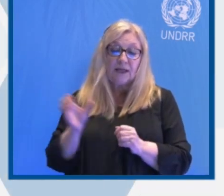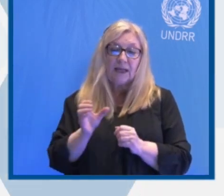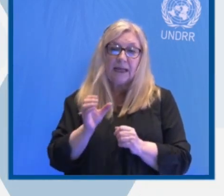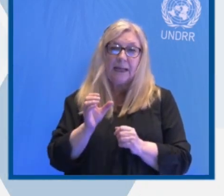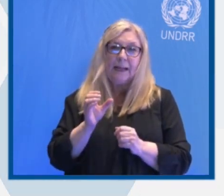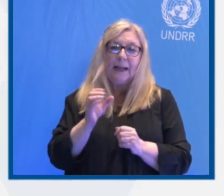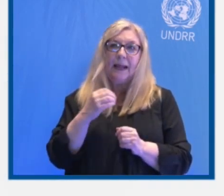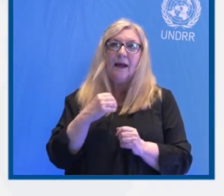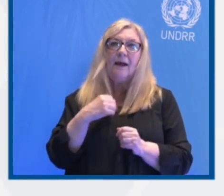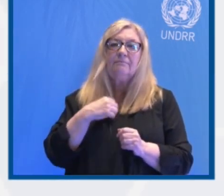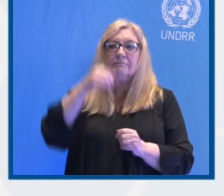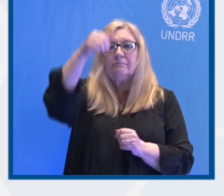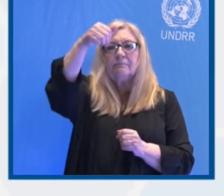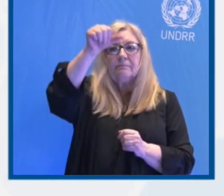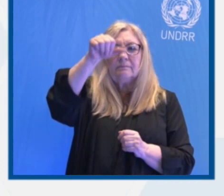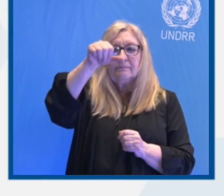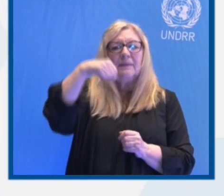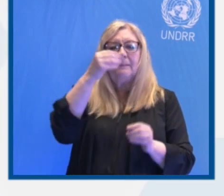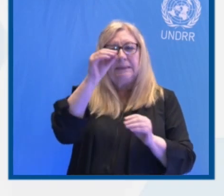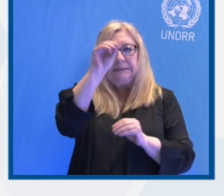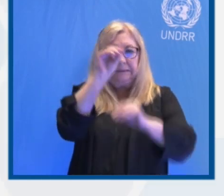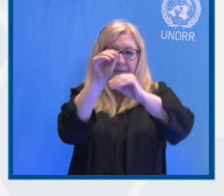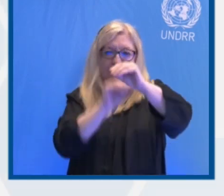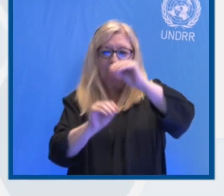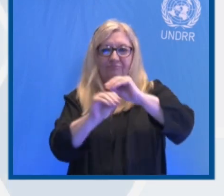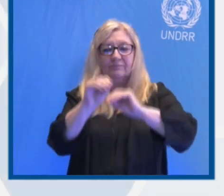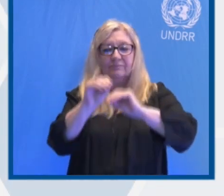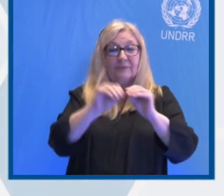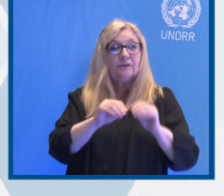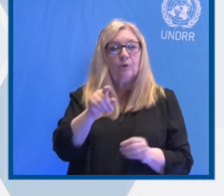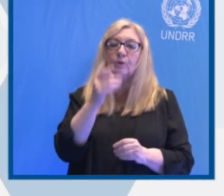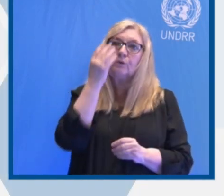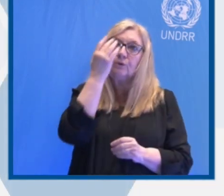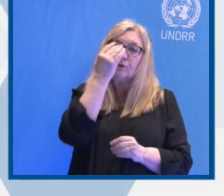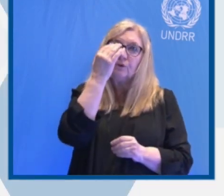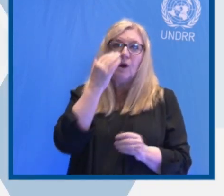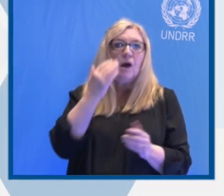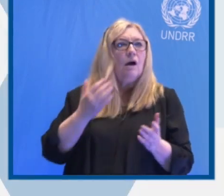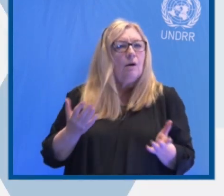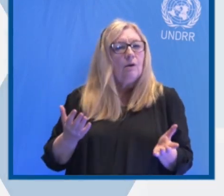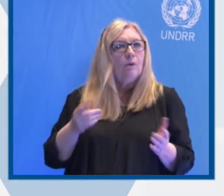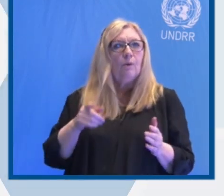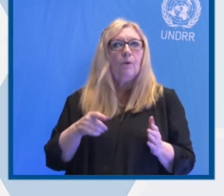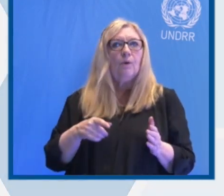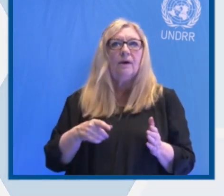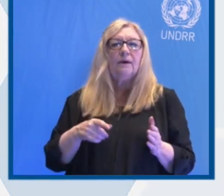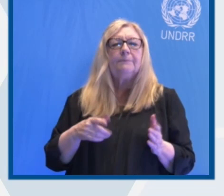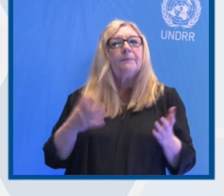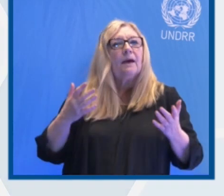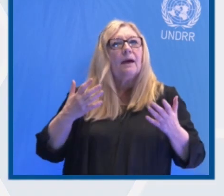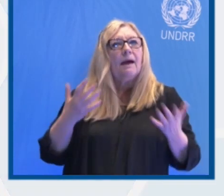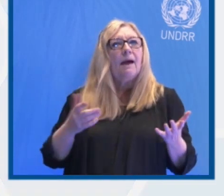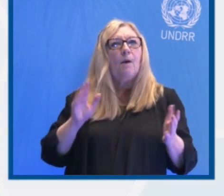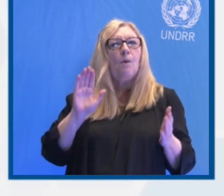you might want to reflect on how do you see the principles that were presented there. How would